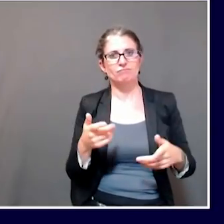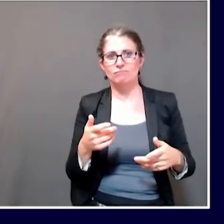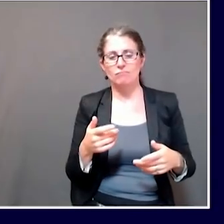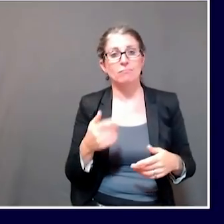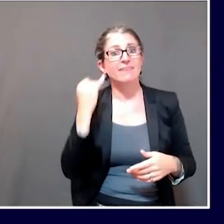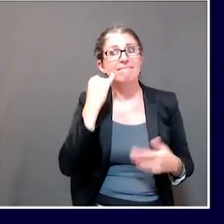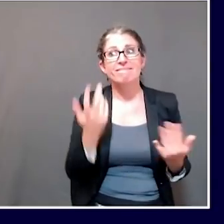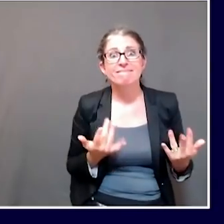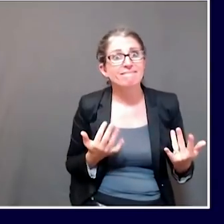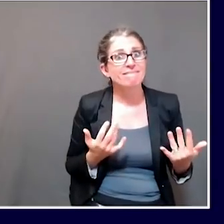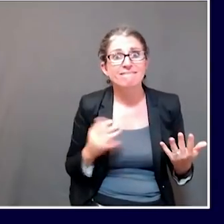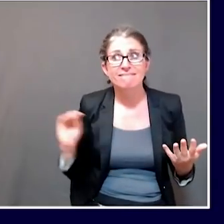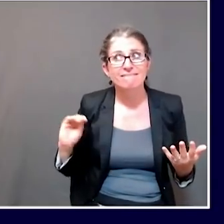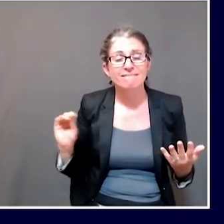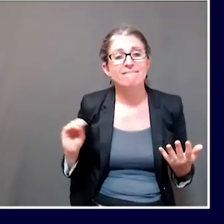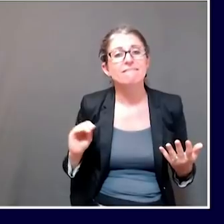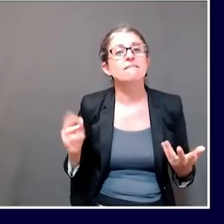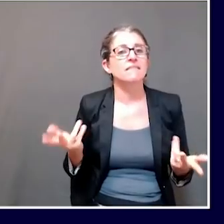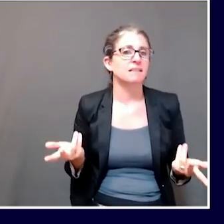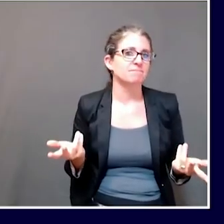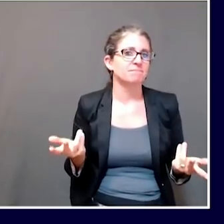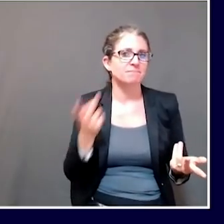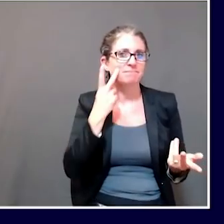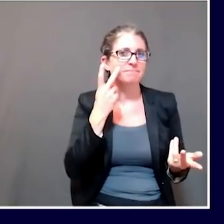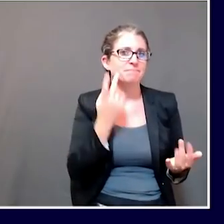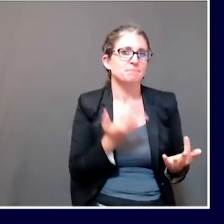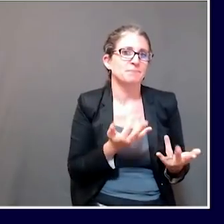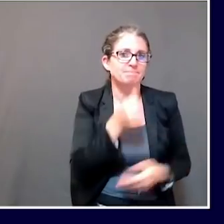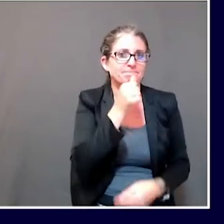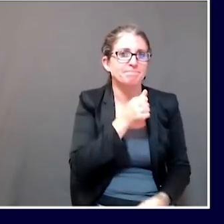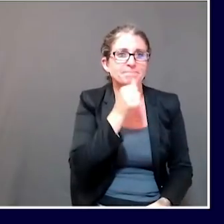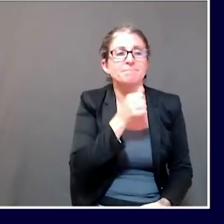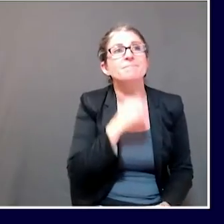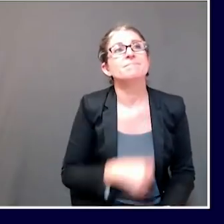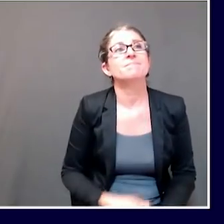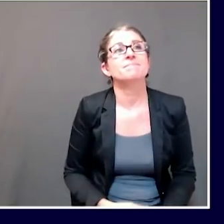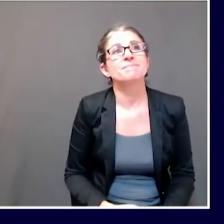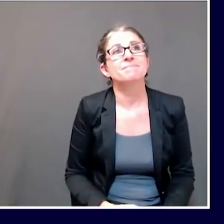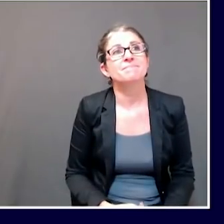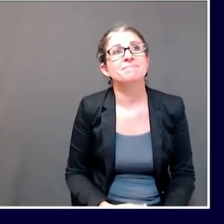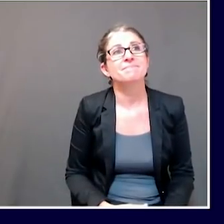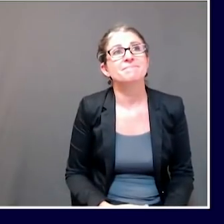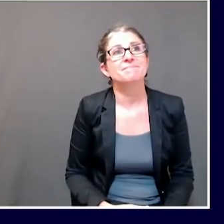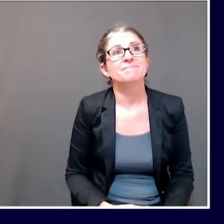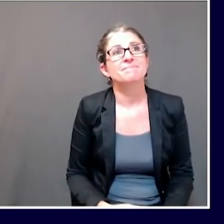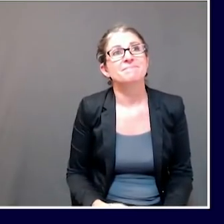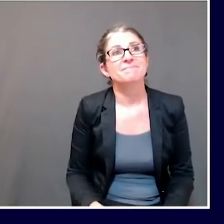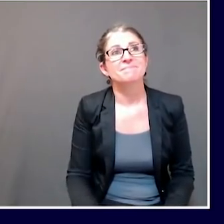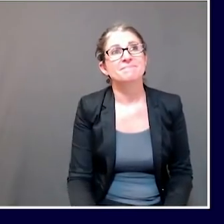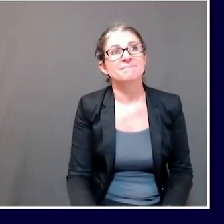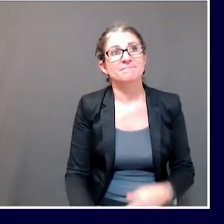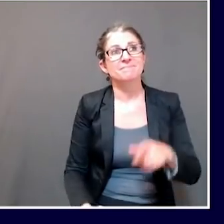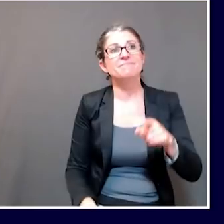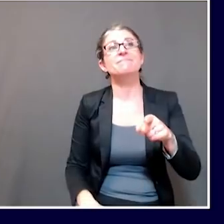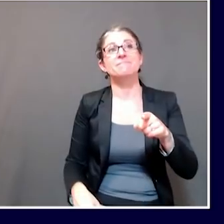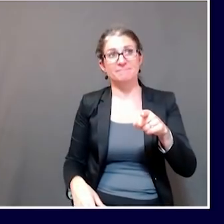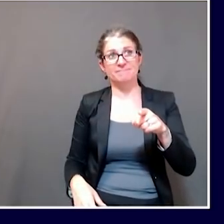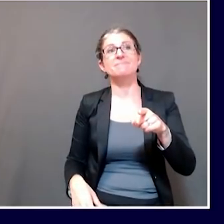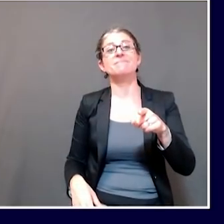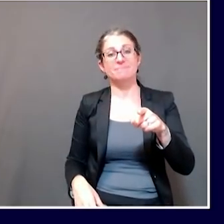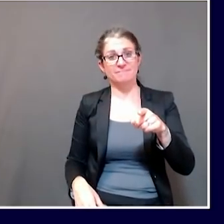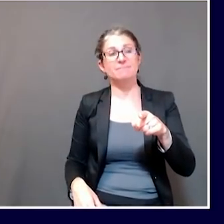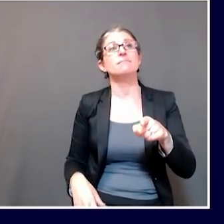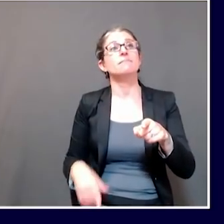that wish to do that, though, the essence of that approach is not interacting with anybody that you didn't travel here